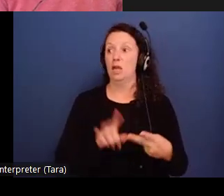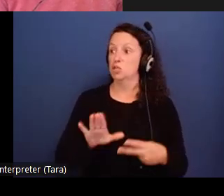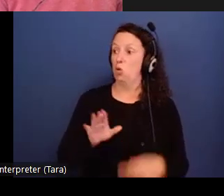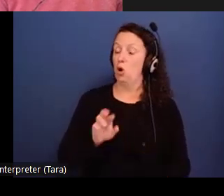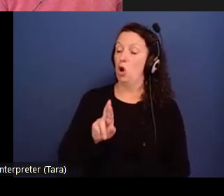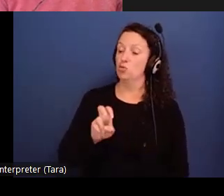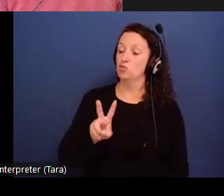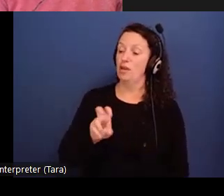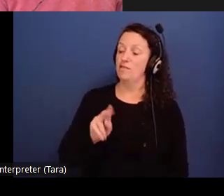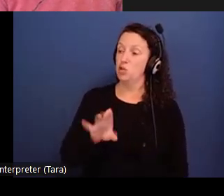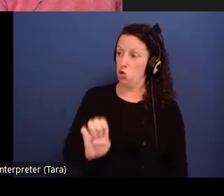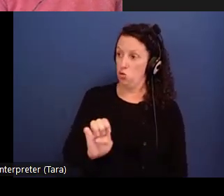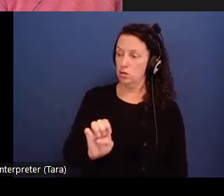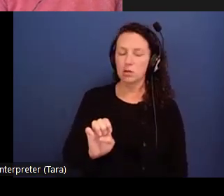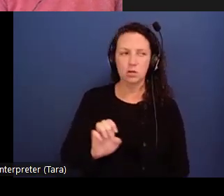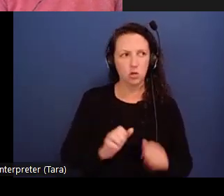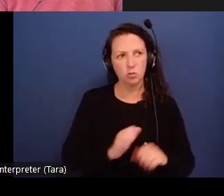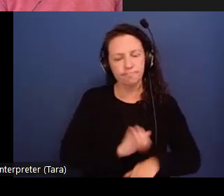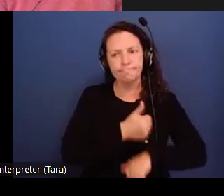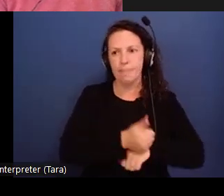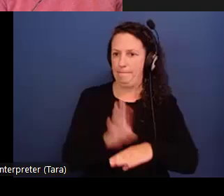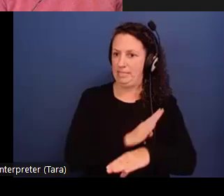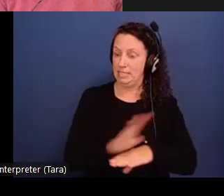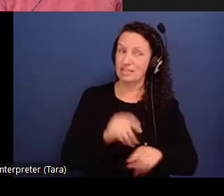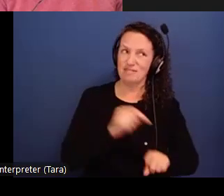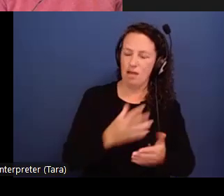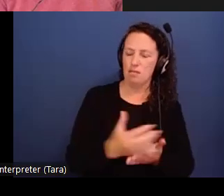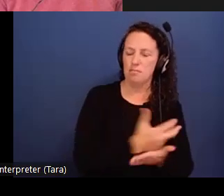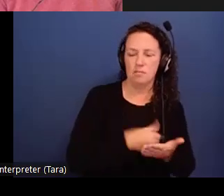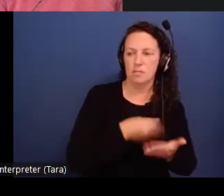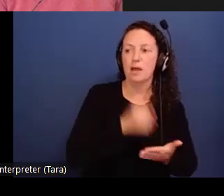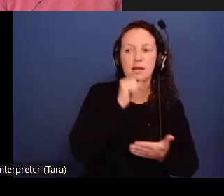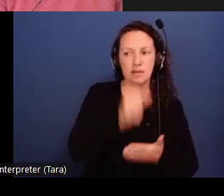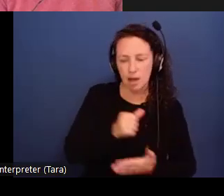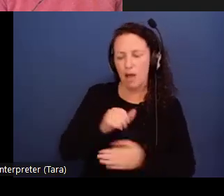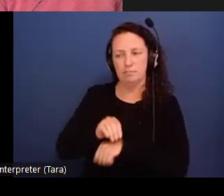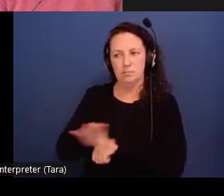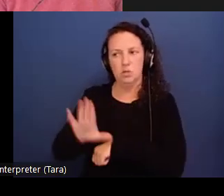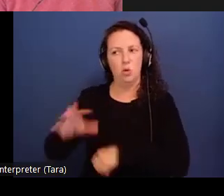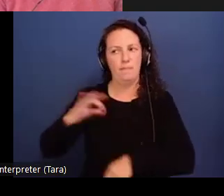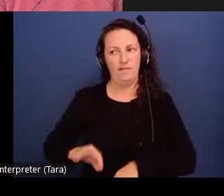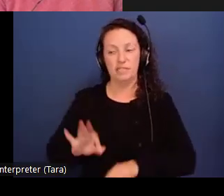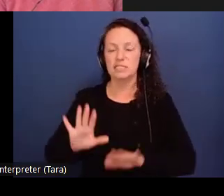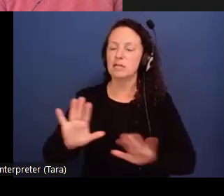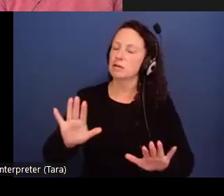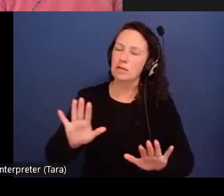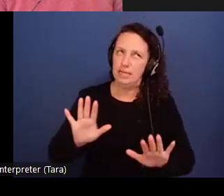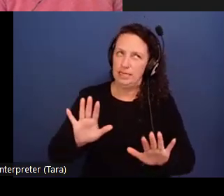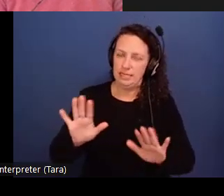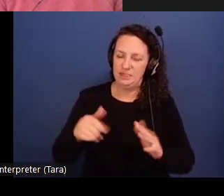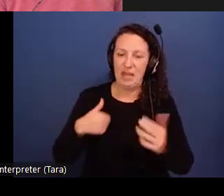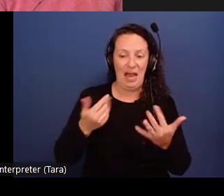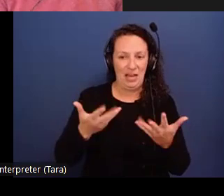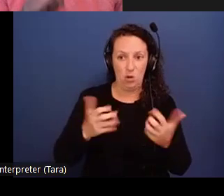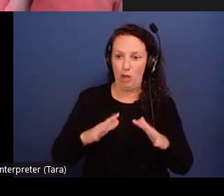will impact your benefits. So to answer that question, I don't want to get onto that on this webinar.